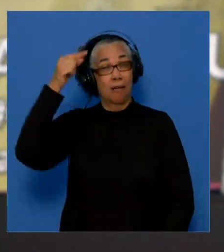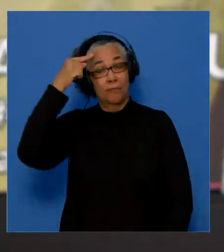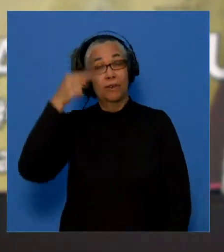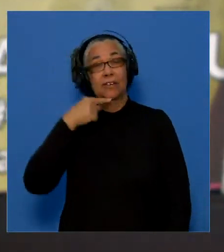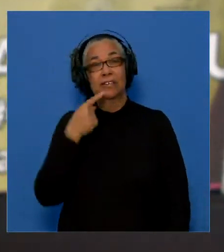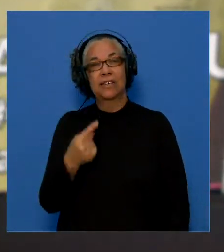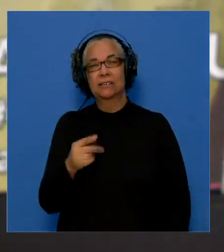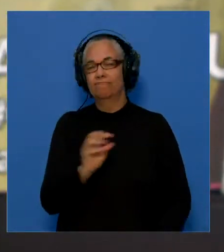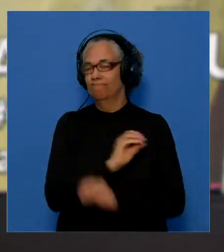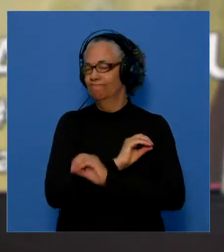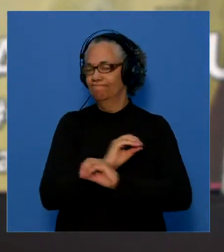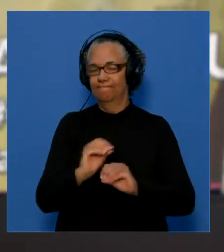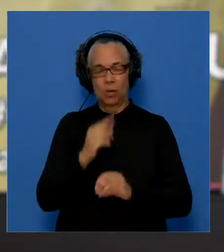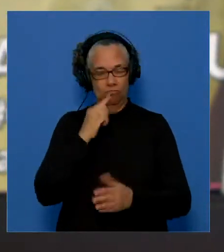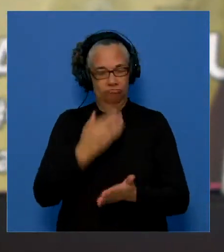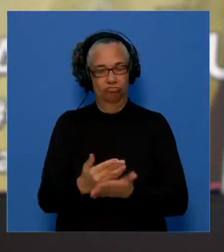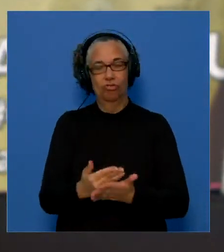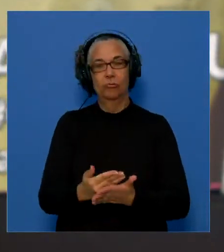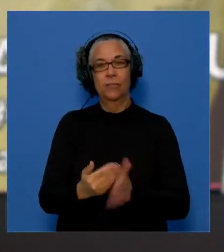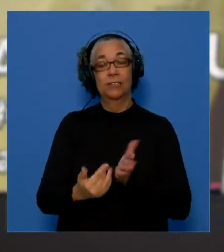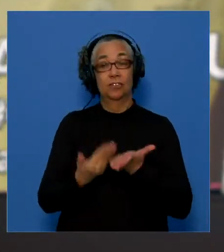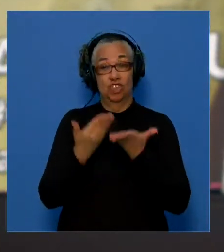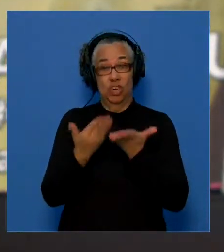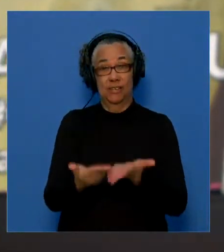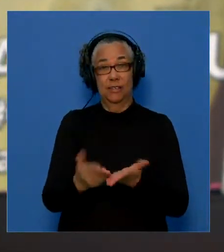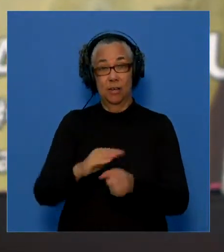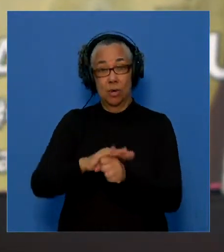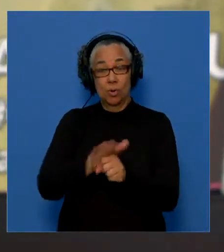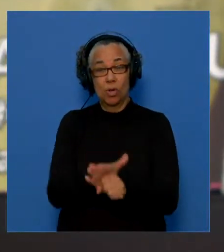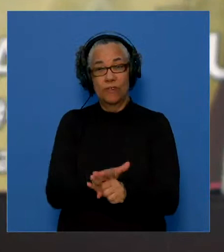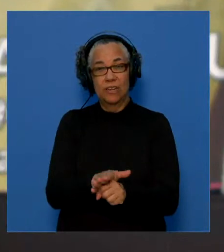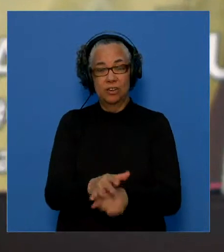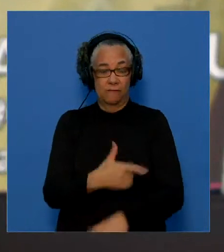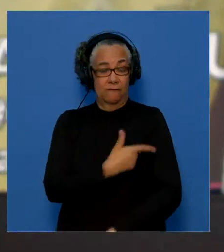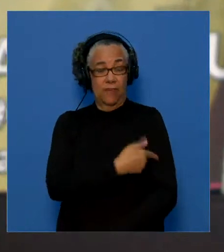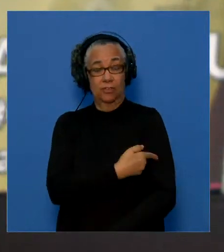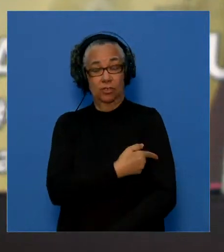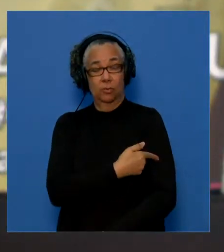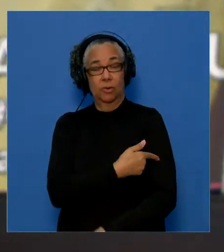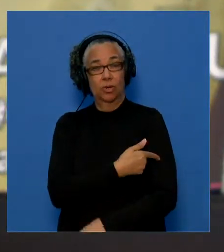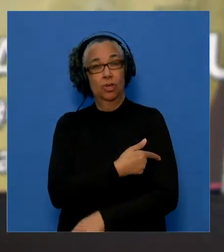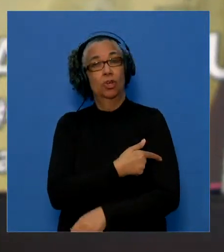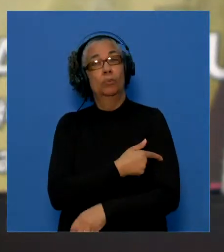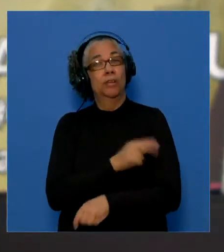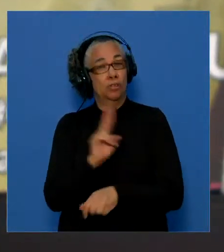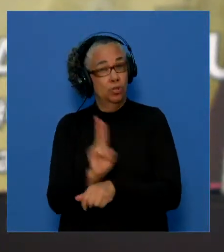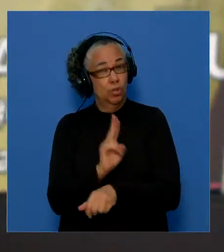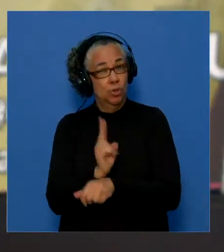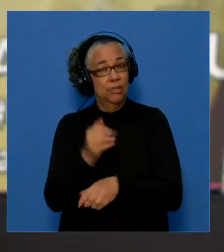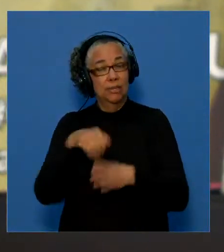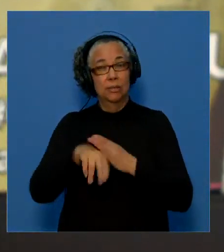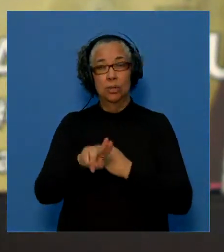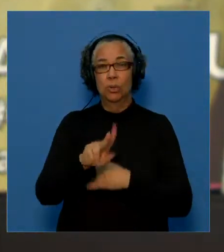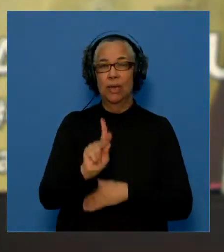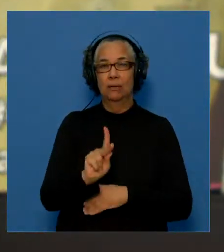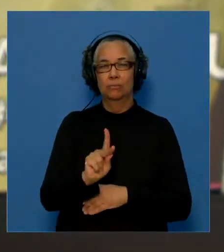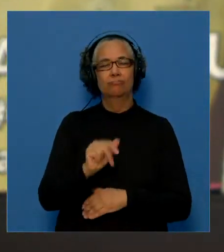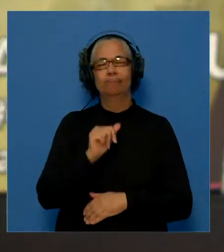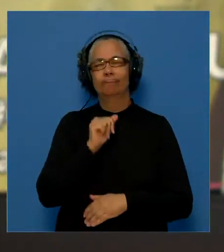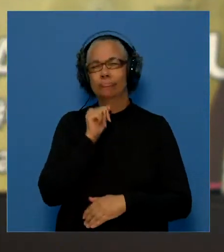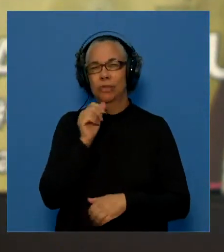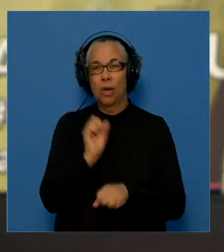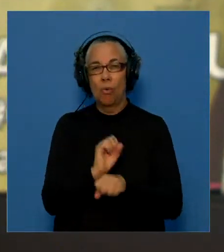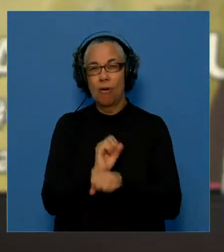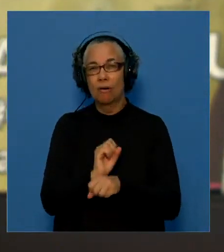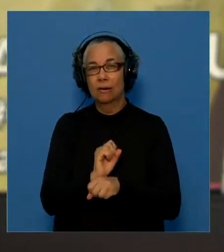there is no evidence at this stage to suggest the COVID-19 vaccines currently being rolled out across the UK will not work against